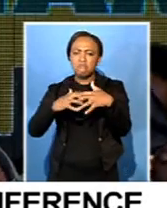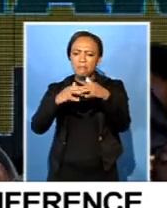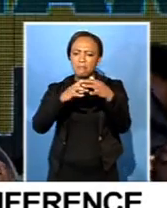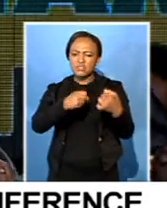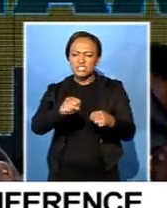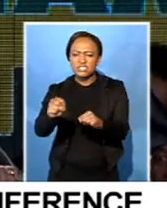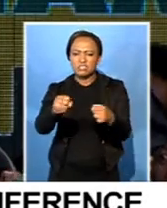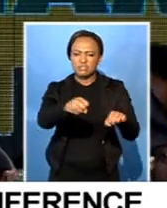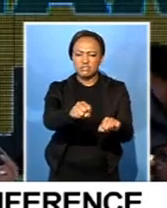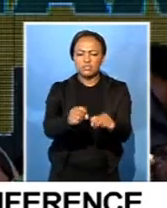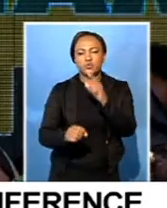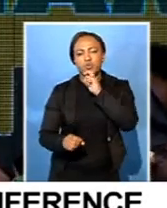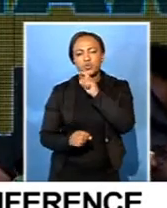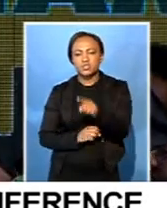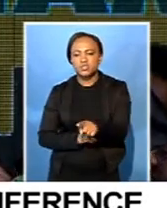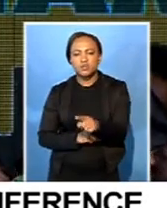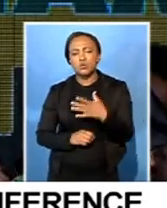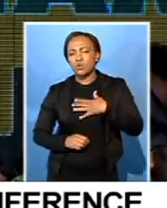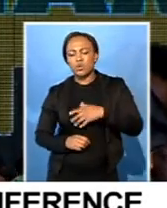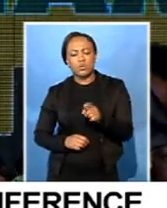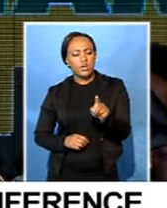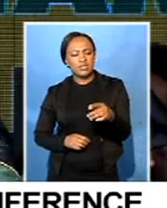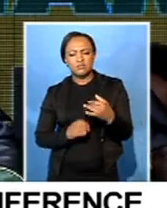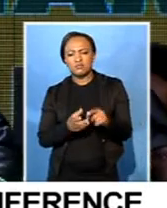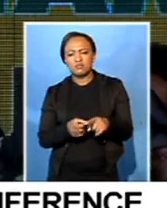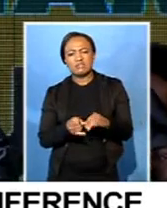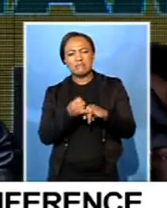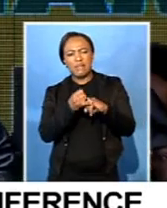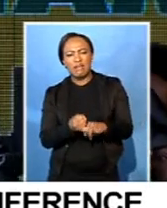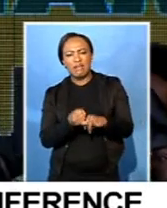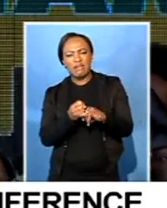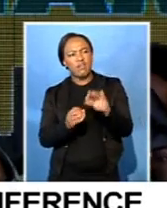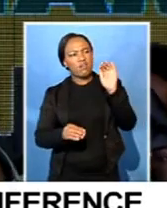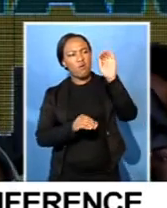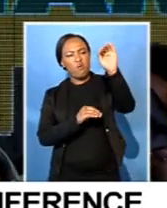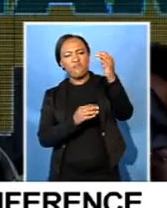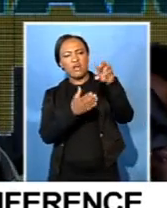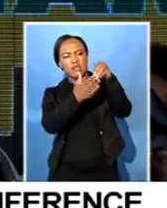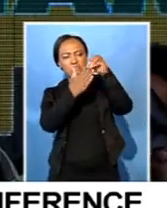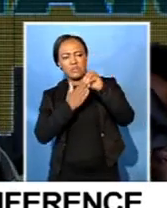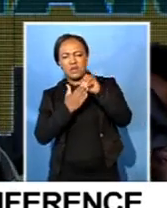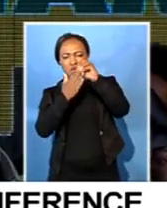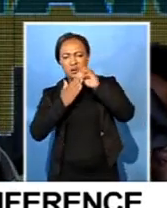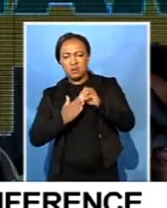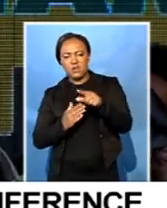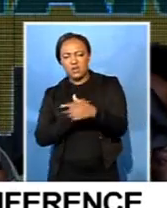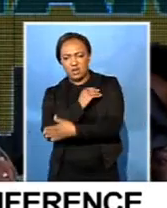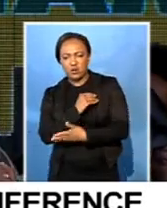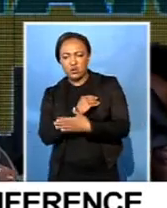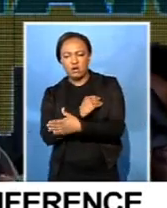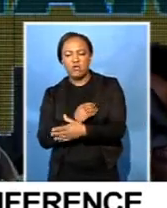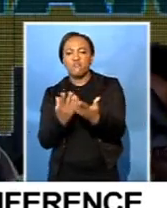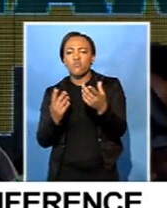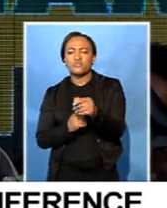strategies instead of depending on export of natural resources or